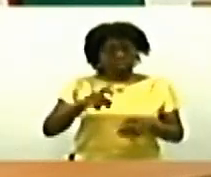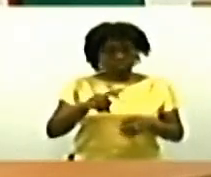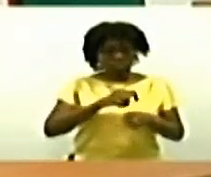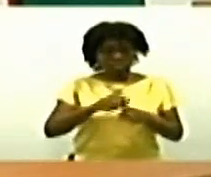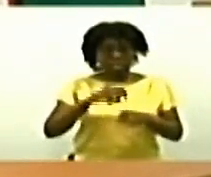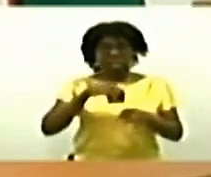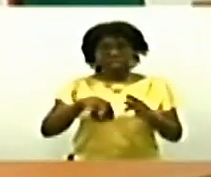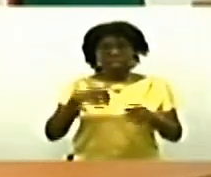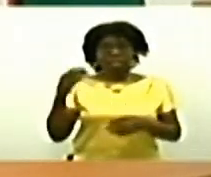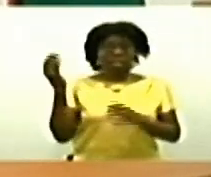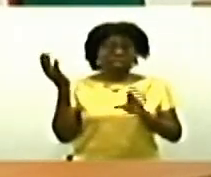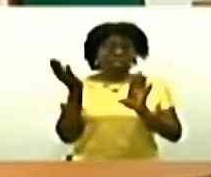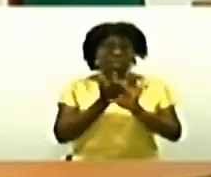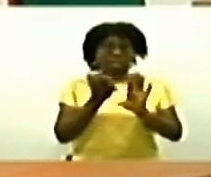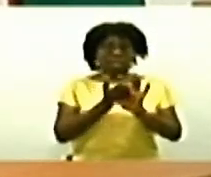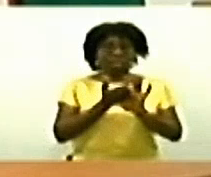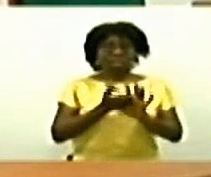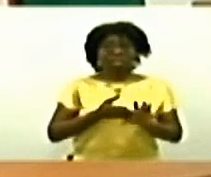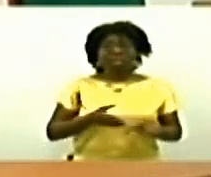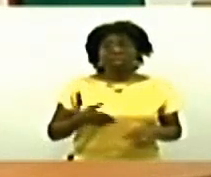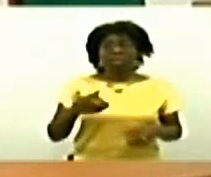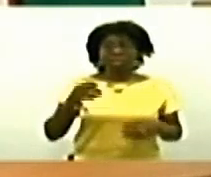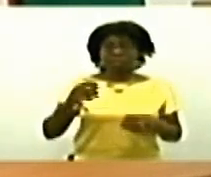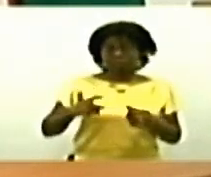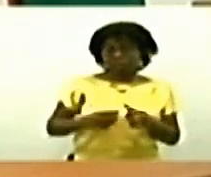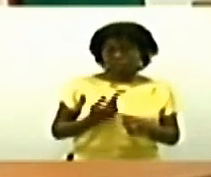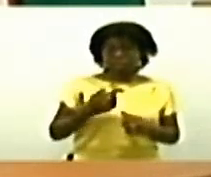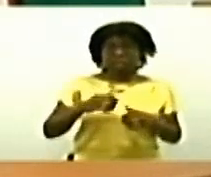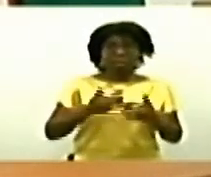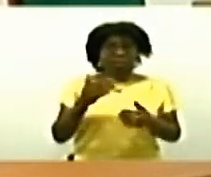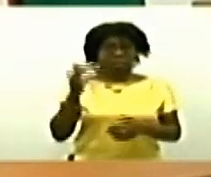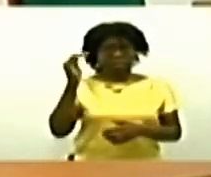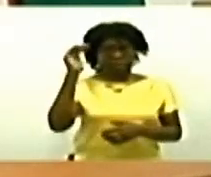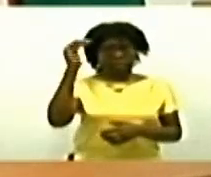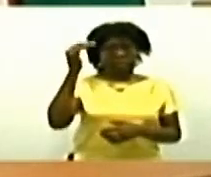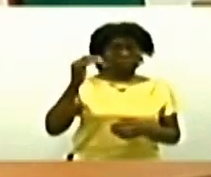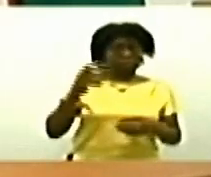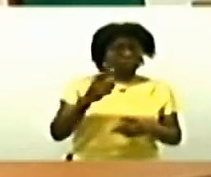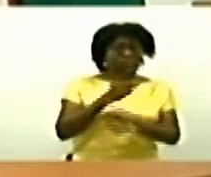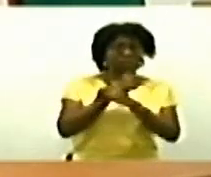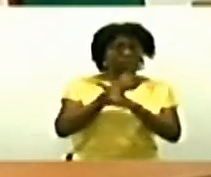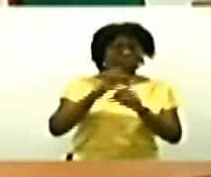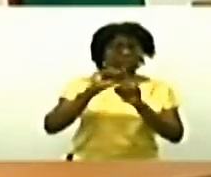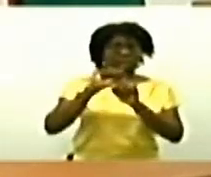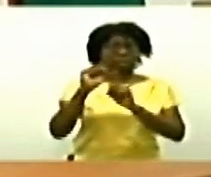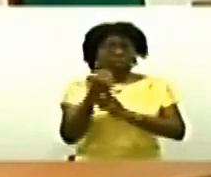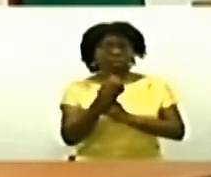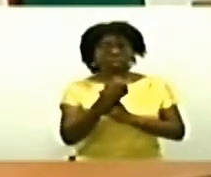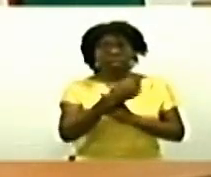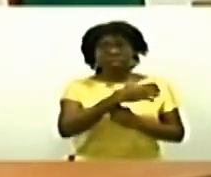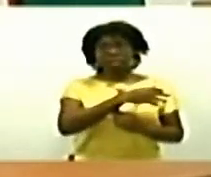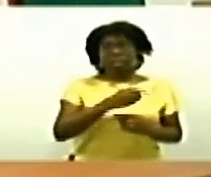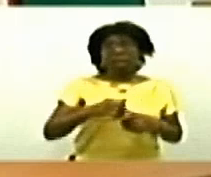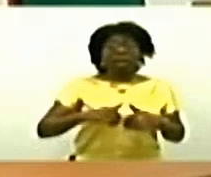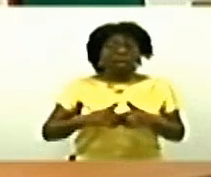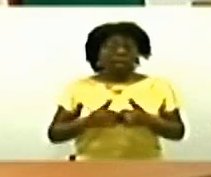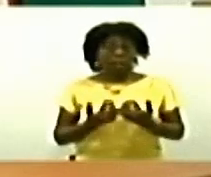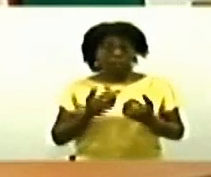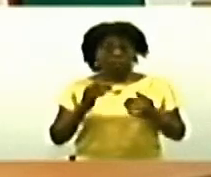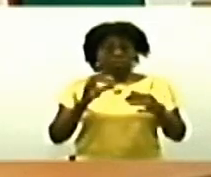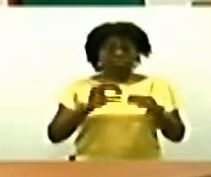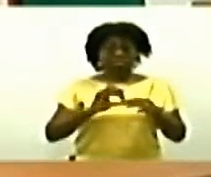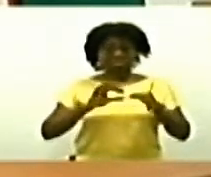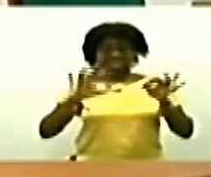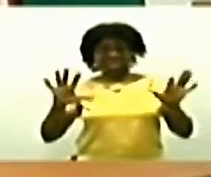You have to be trained in, first of all, how to sense a dangerous situation. and how to be able to disarm that